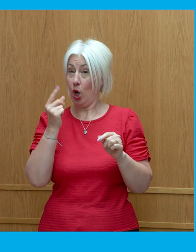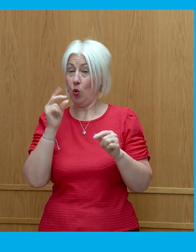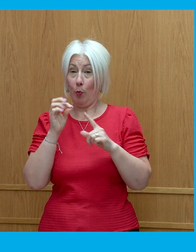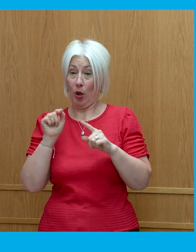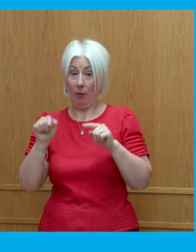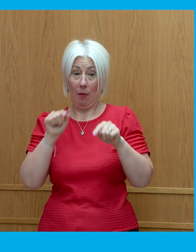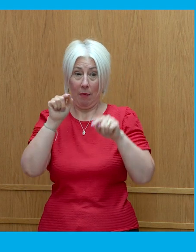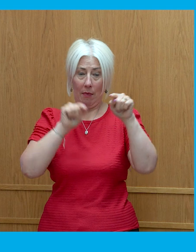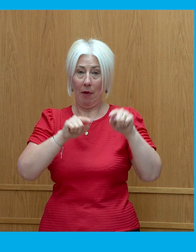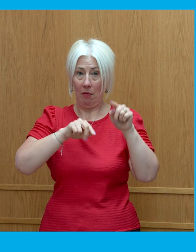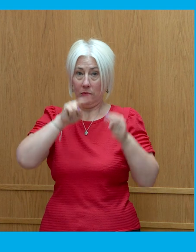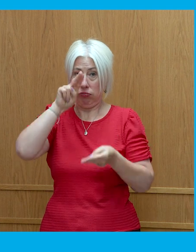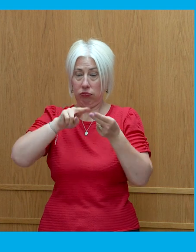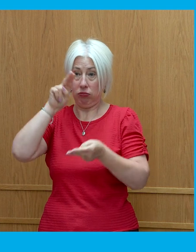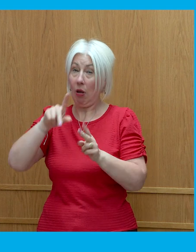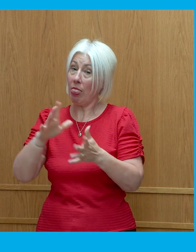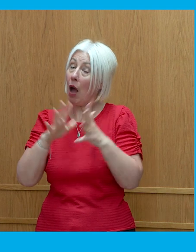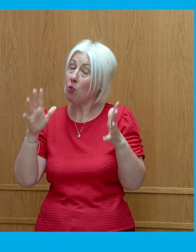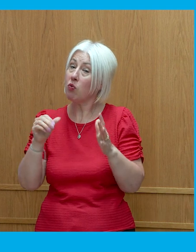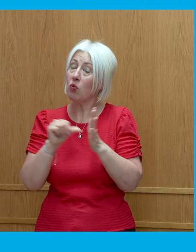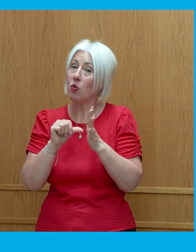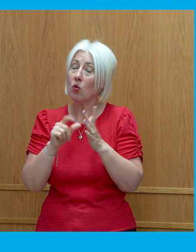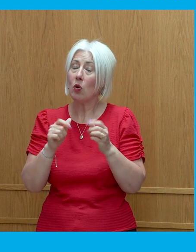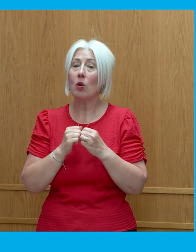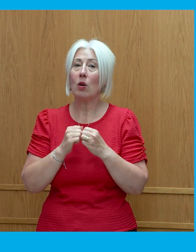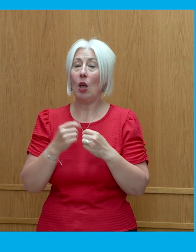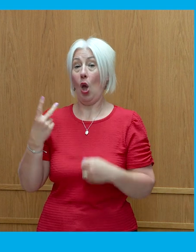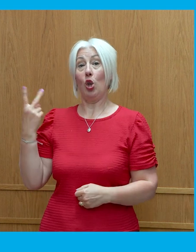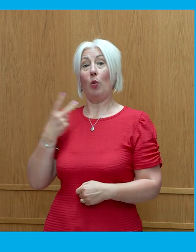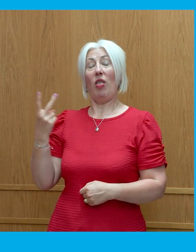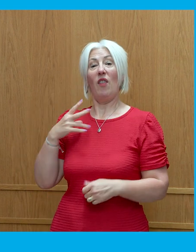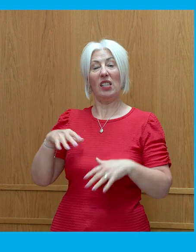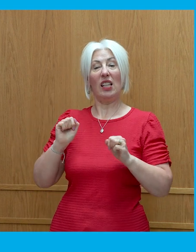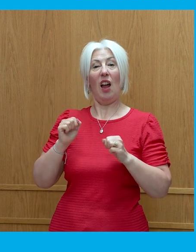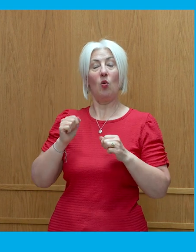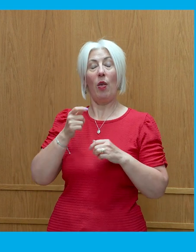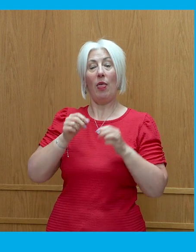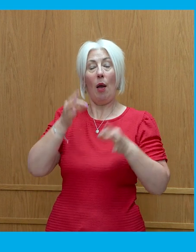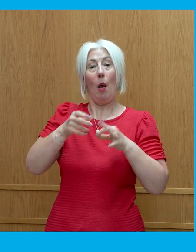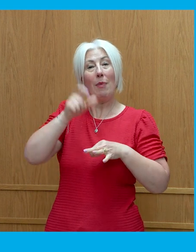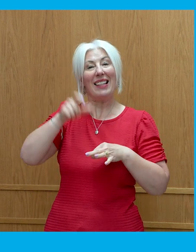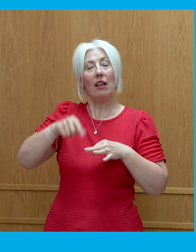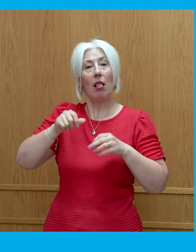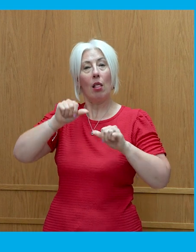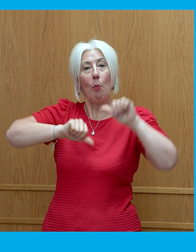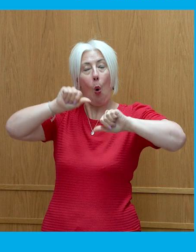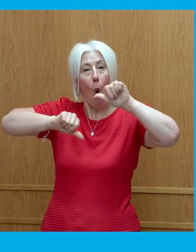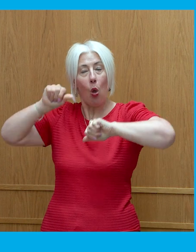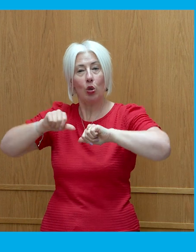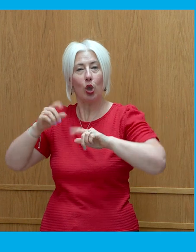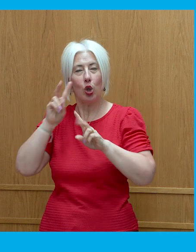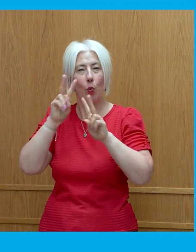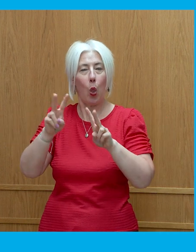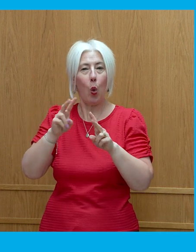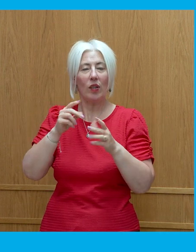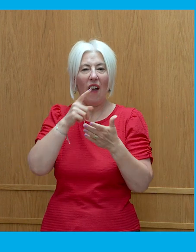way Jason and I think about, so we both started life as political pollsters, and so we both did vote share